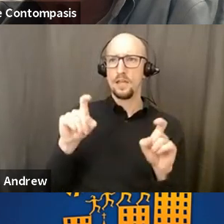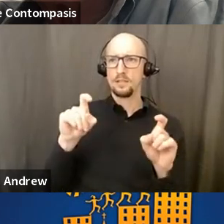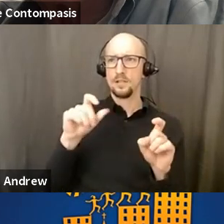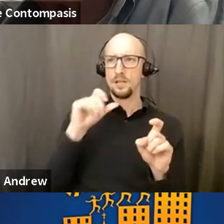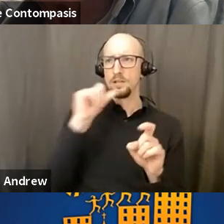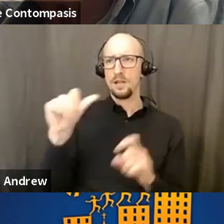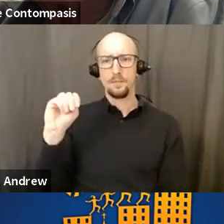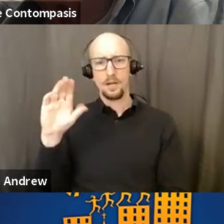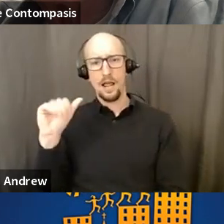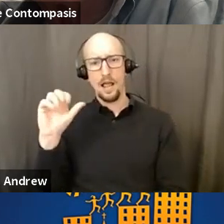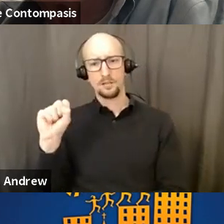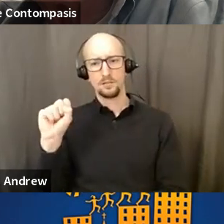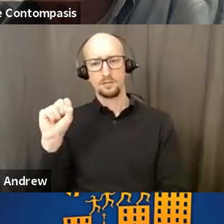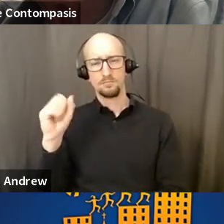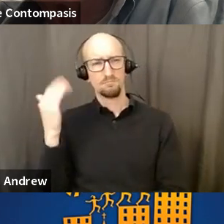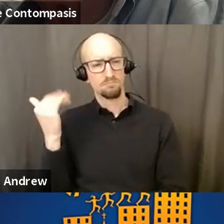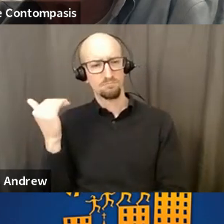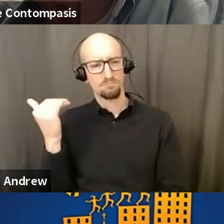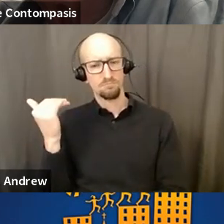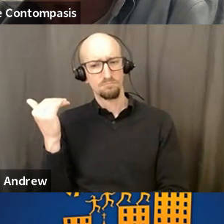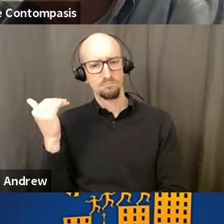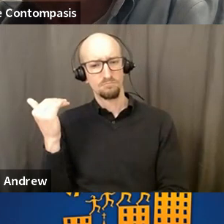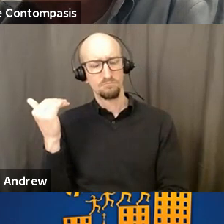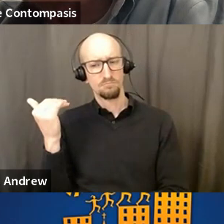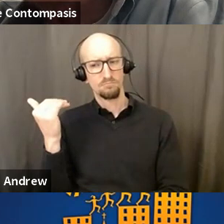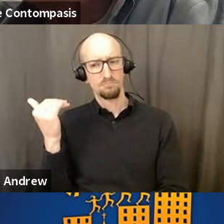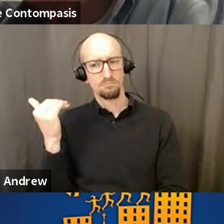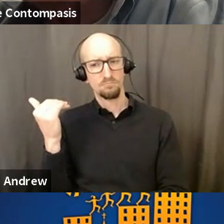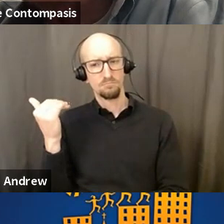the MCAS when